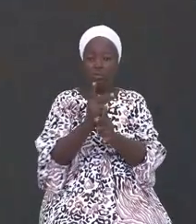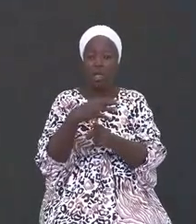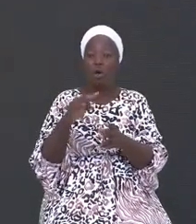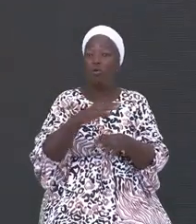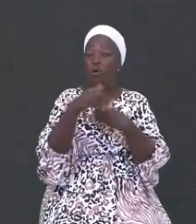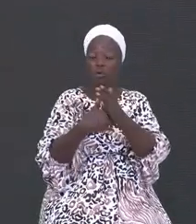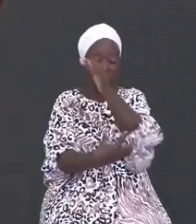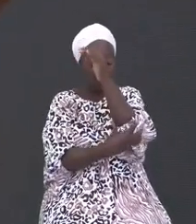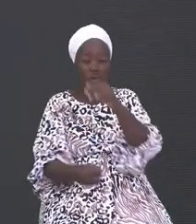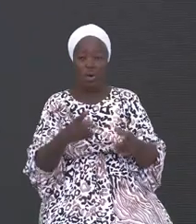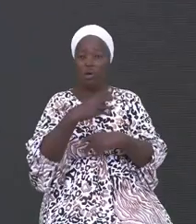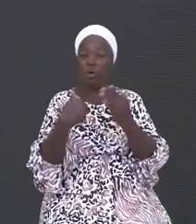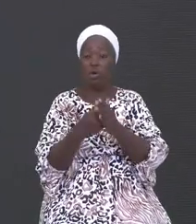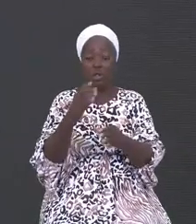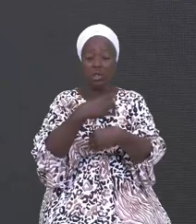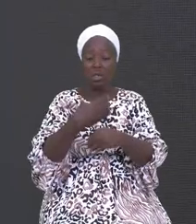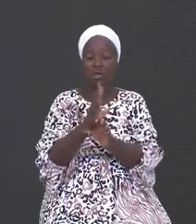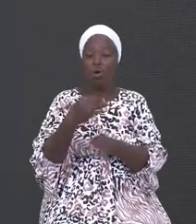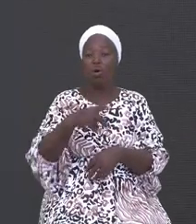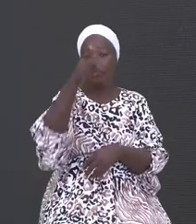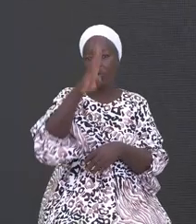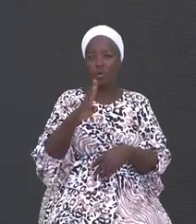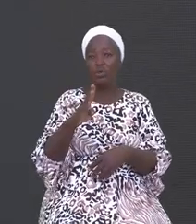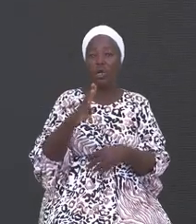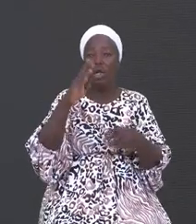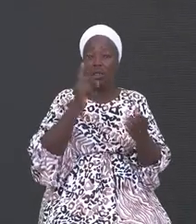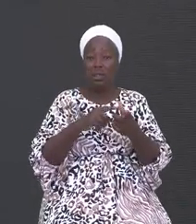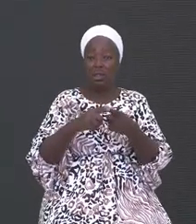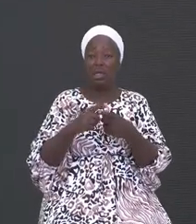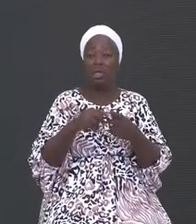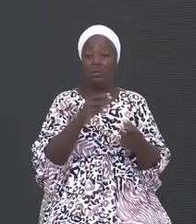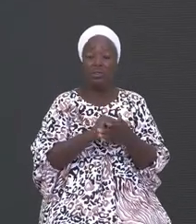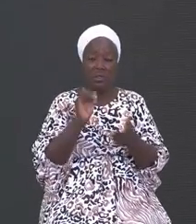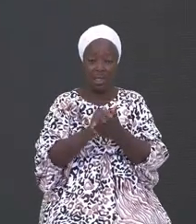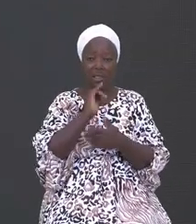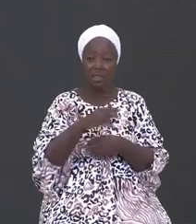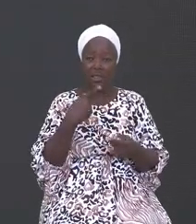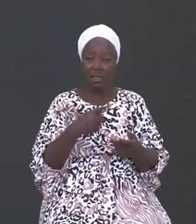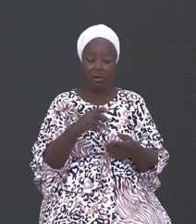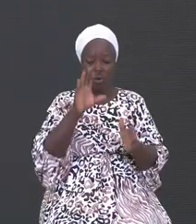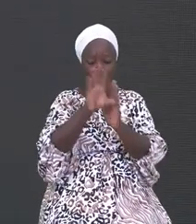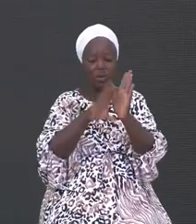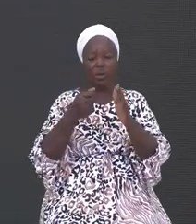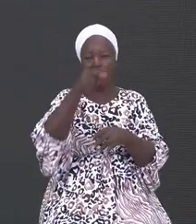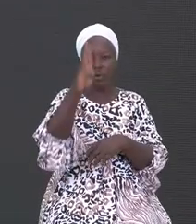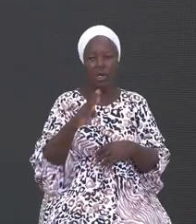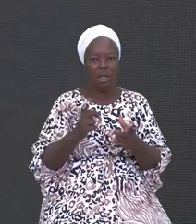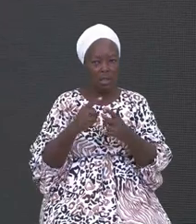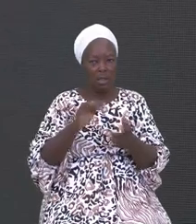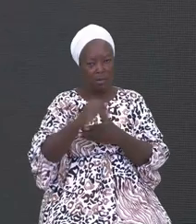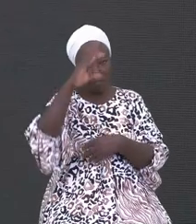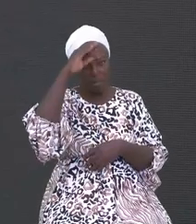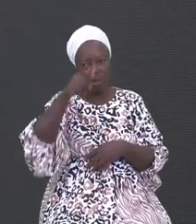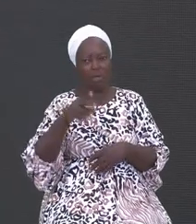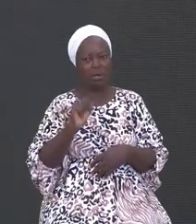poor, of the creatures of God. Let's consider the commandments of God. And the man could